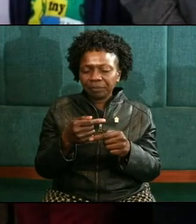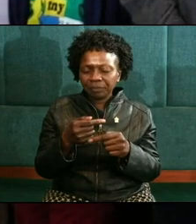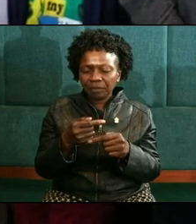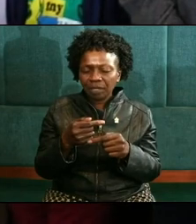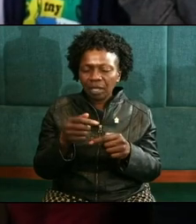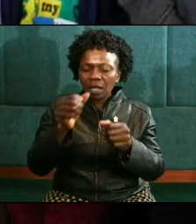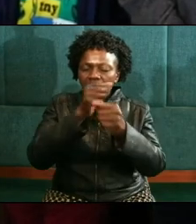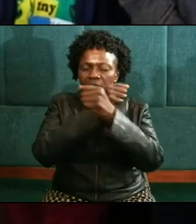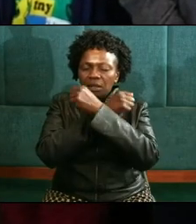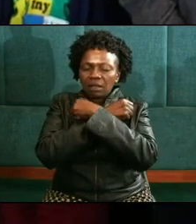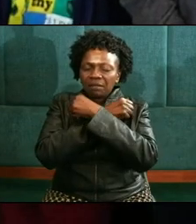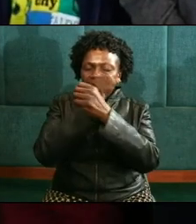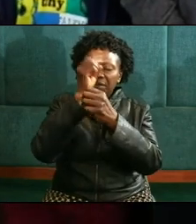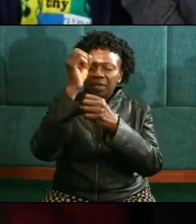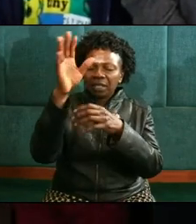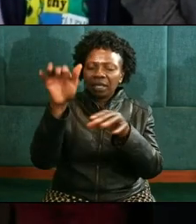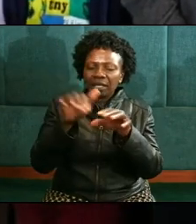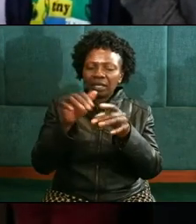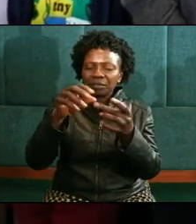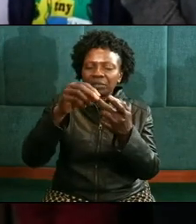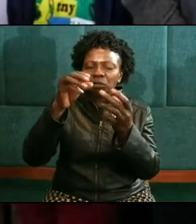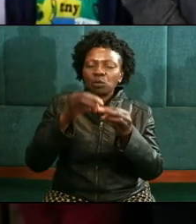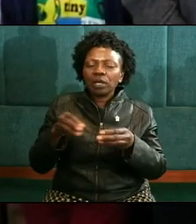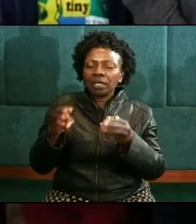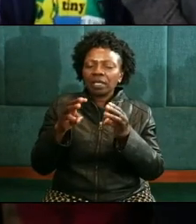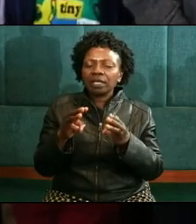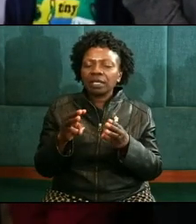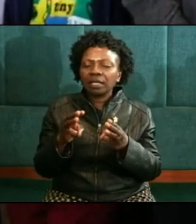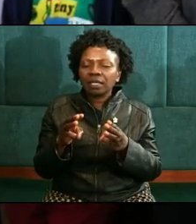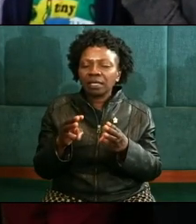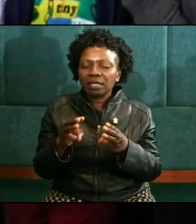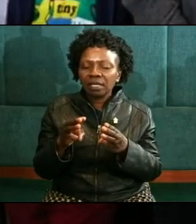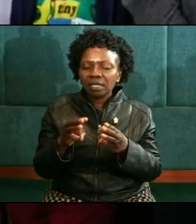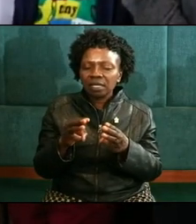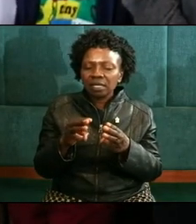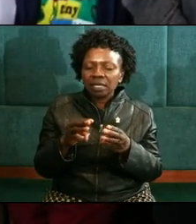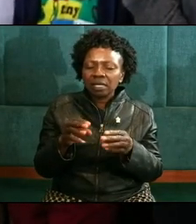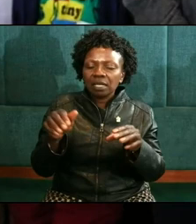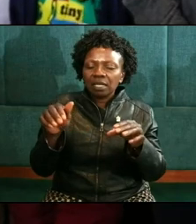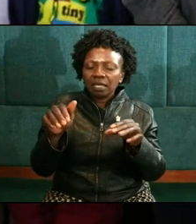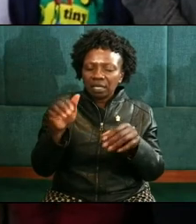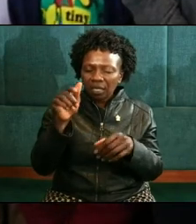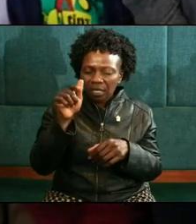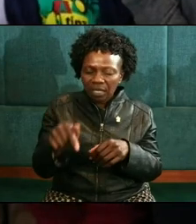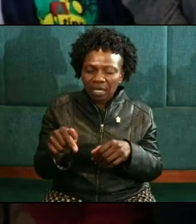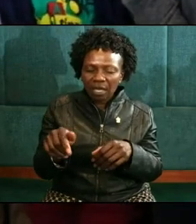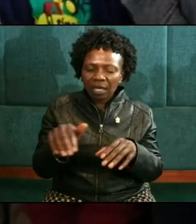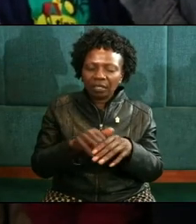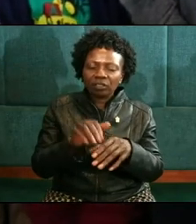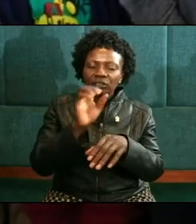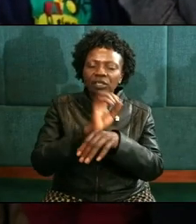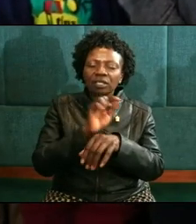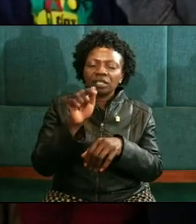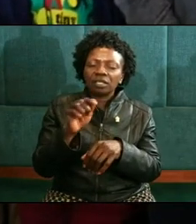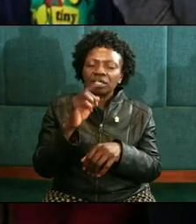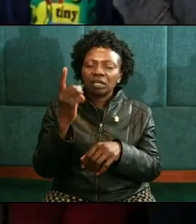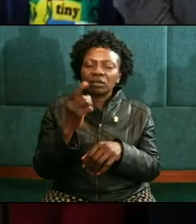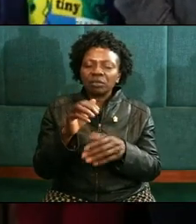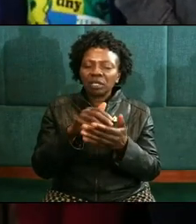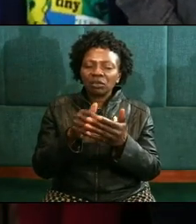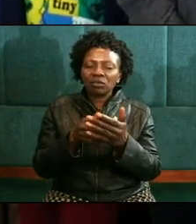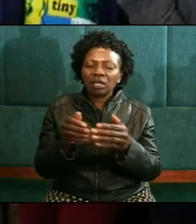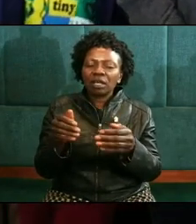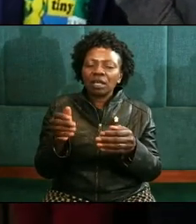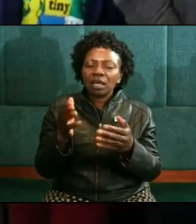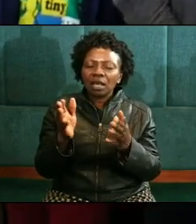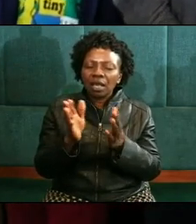Loving Father, in a special way, at Nairobi Central and in many parts